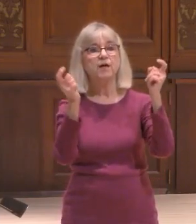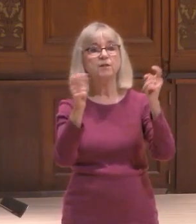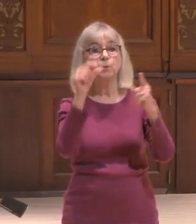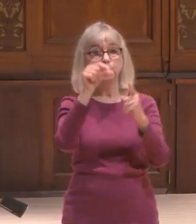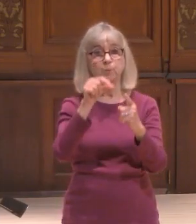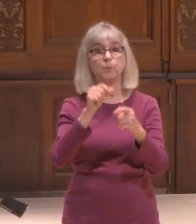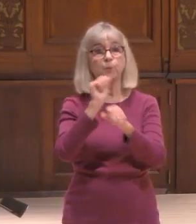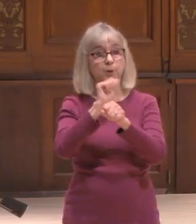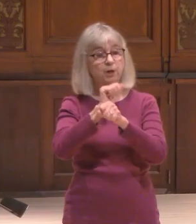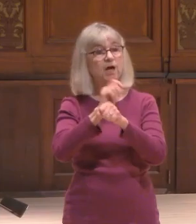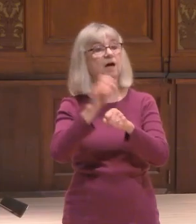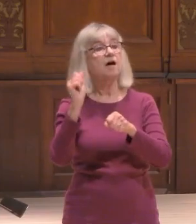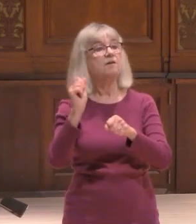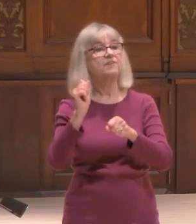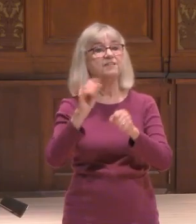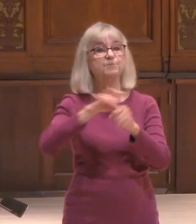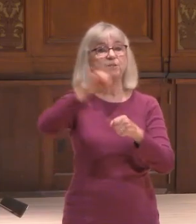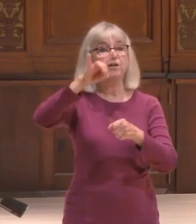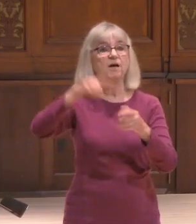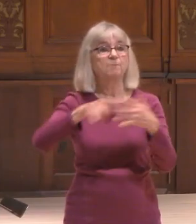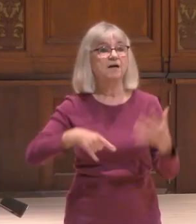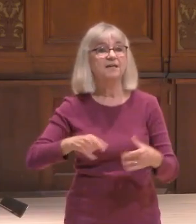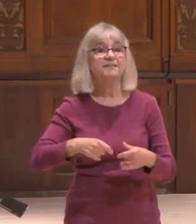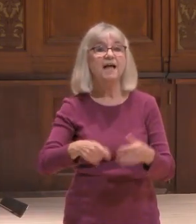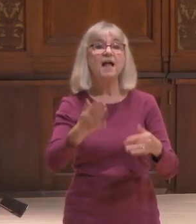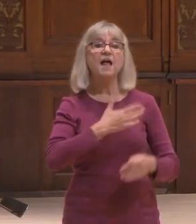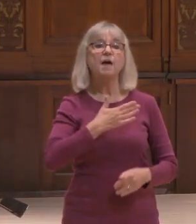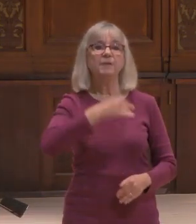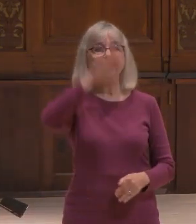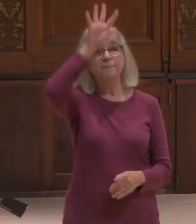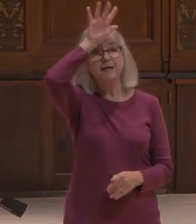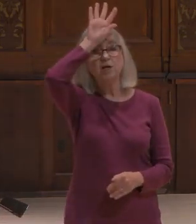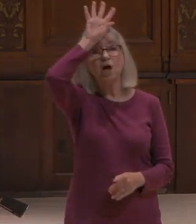Spirit among us. Happy Pentecost, Spiritus Christi.